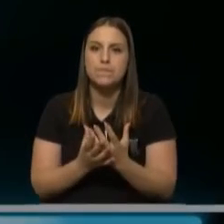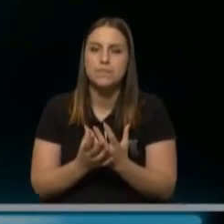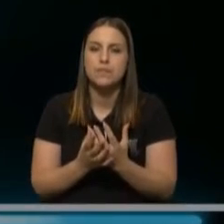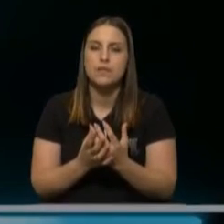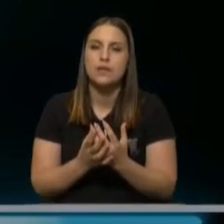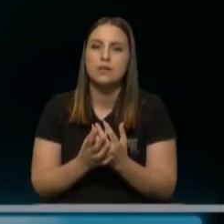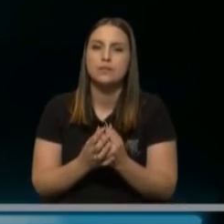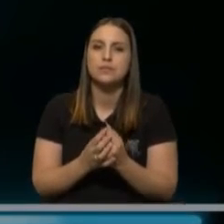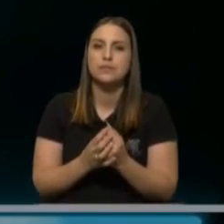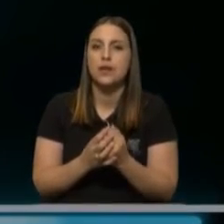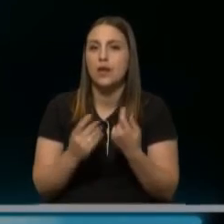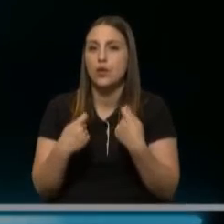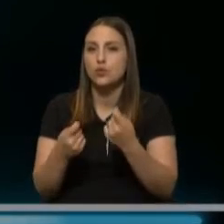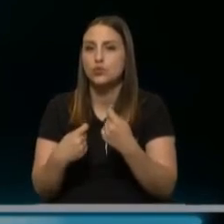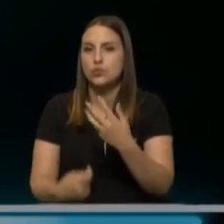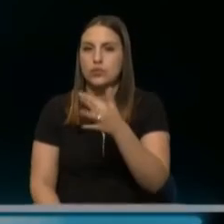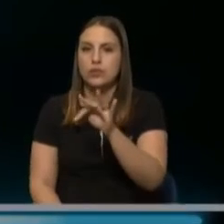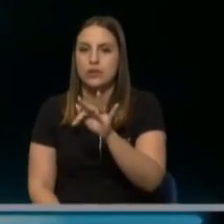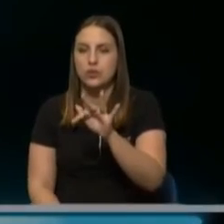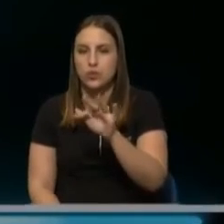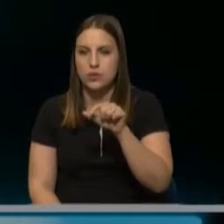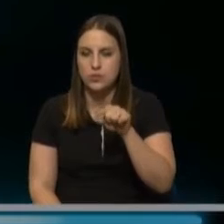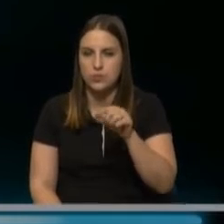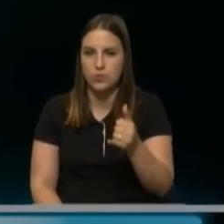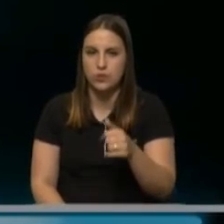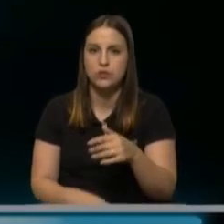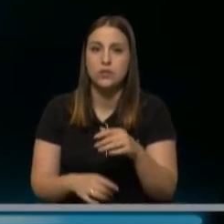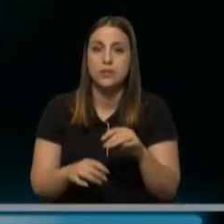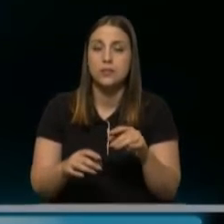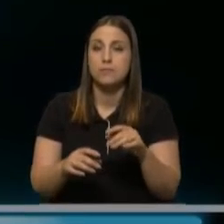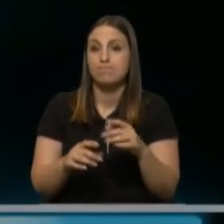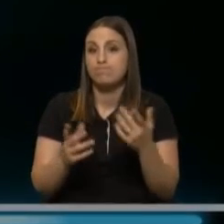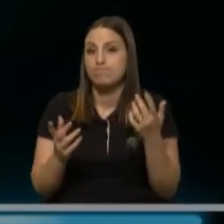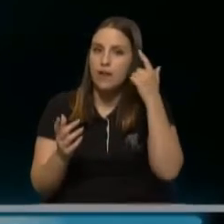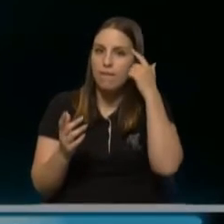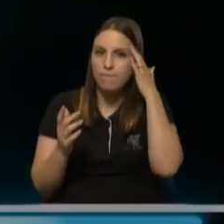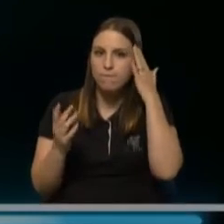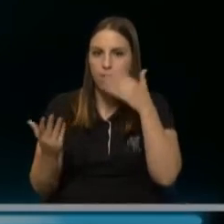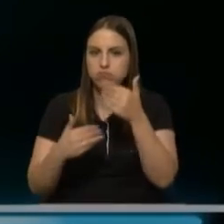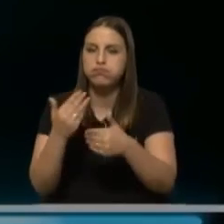power consumption, reduce carbon emission in 230 million tons,